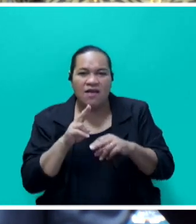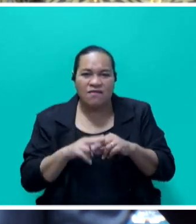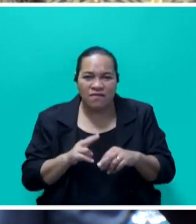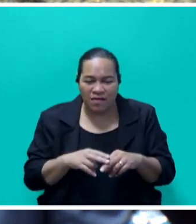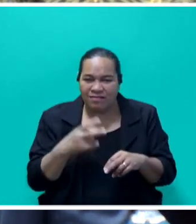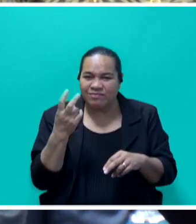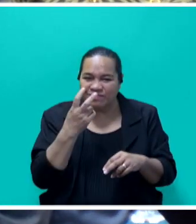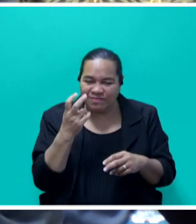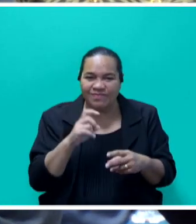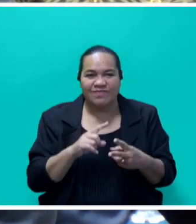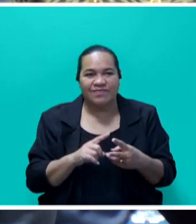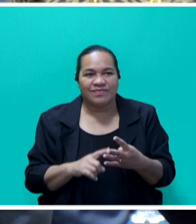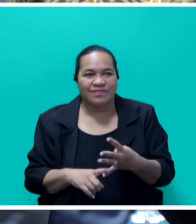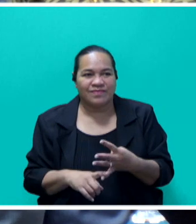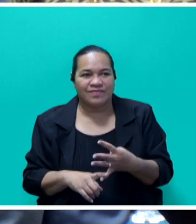sir. And